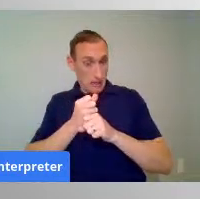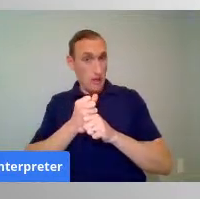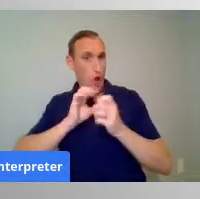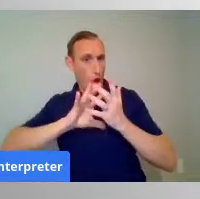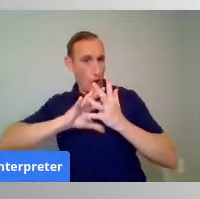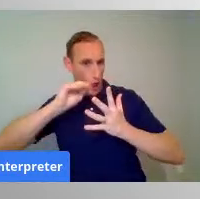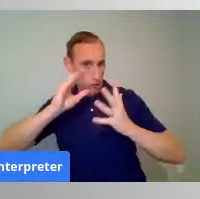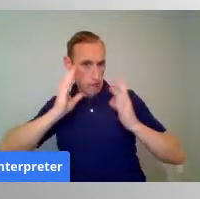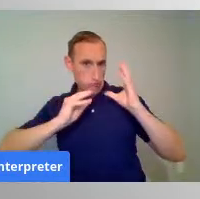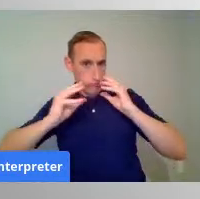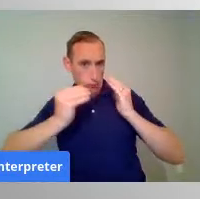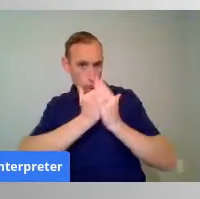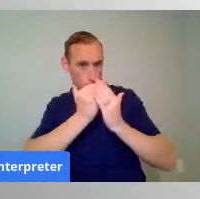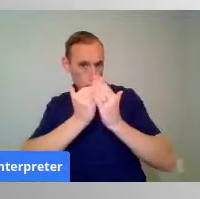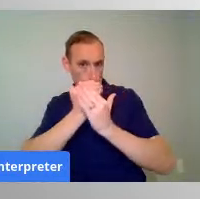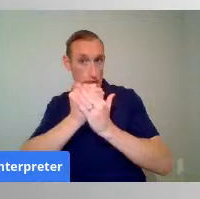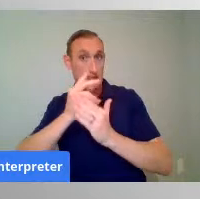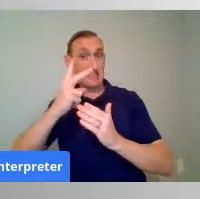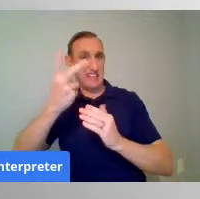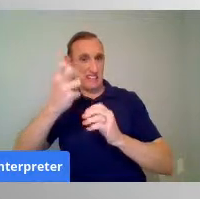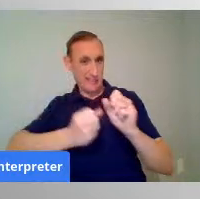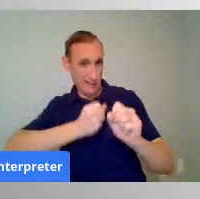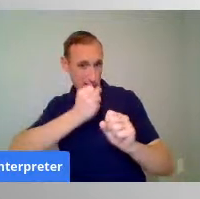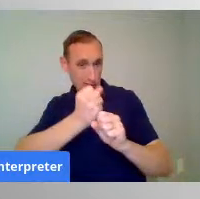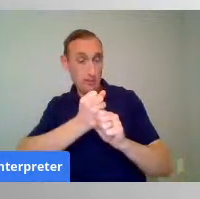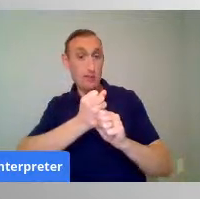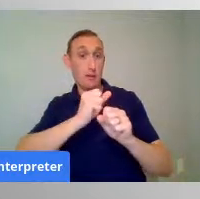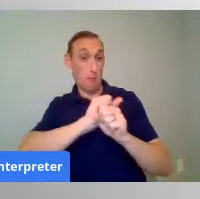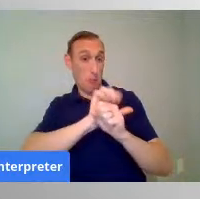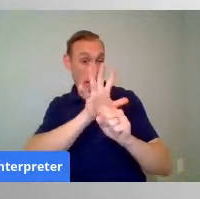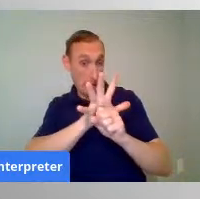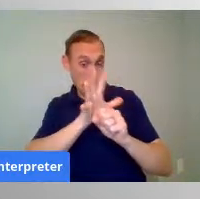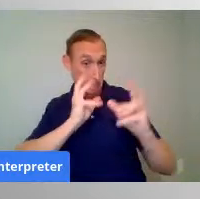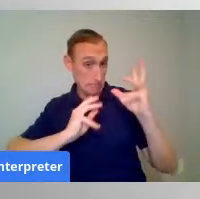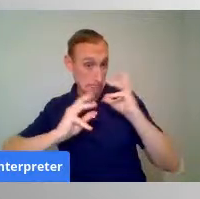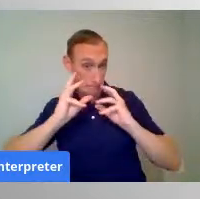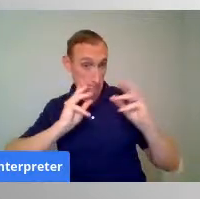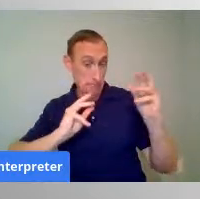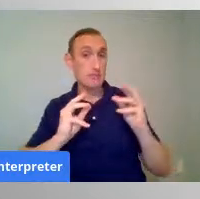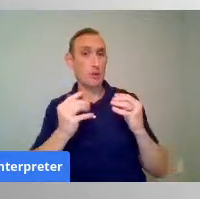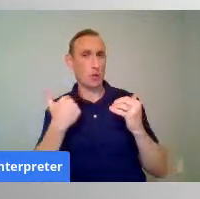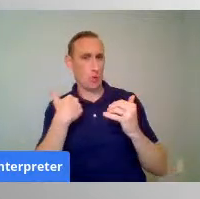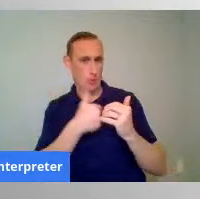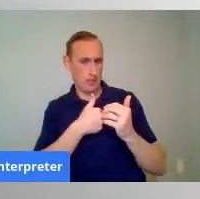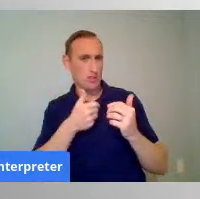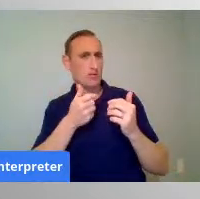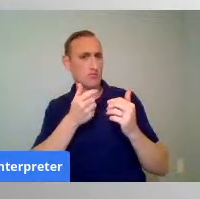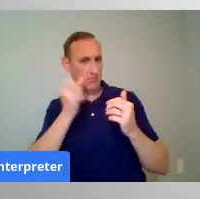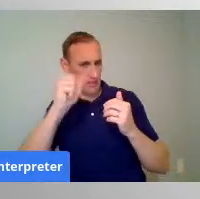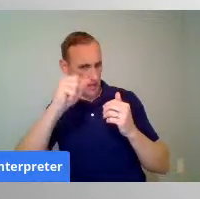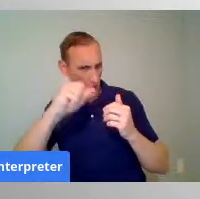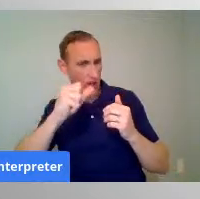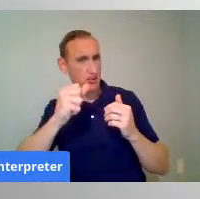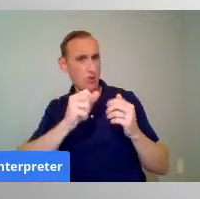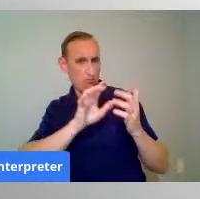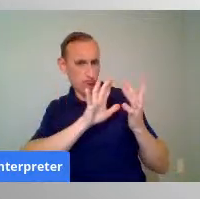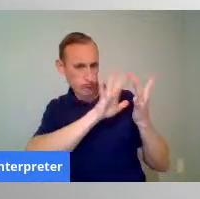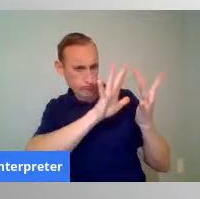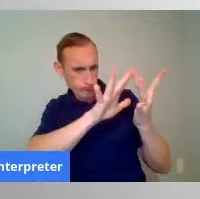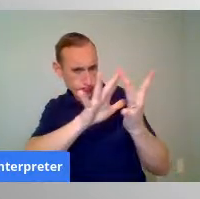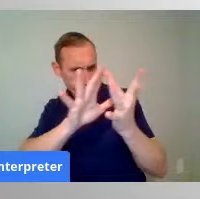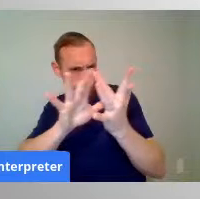without worrying about anybody. And so we definitely are looking at collaborating more. I do have meetings